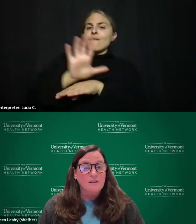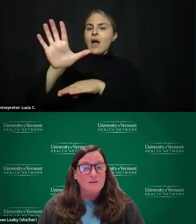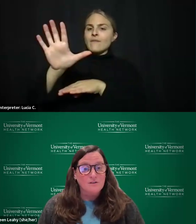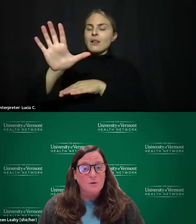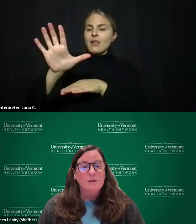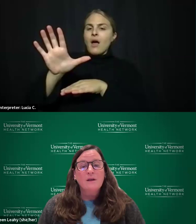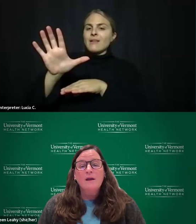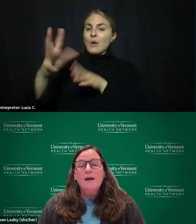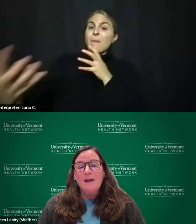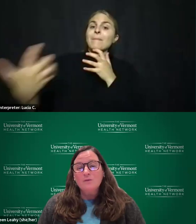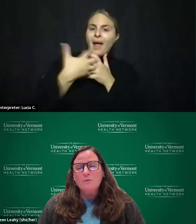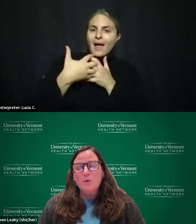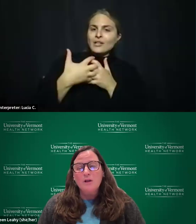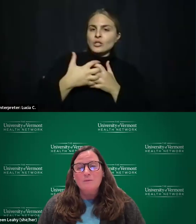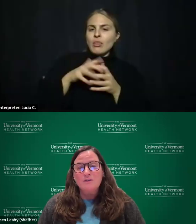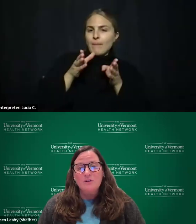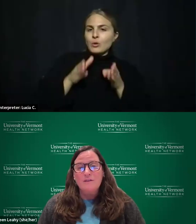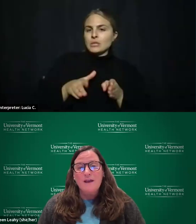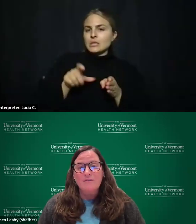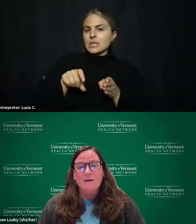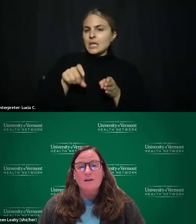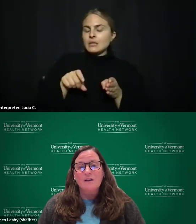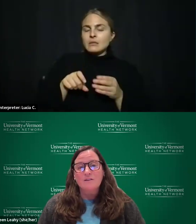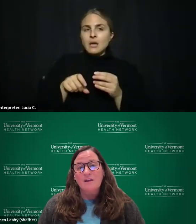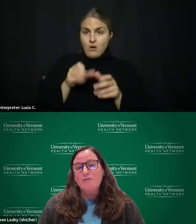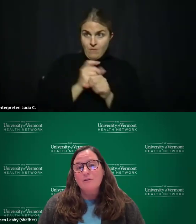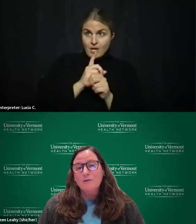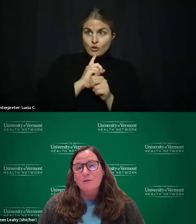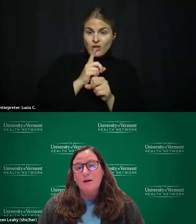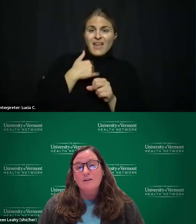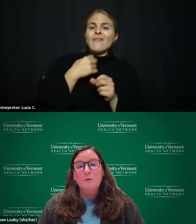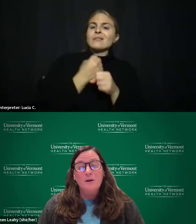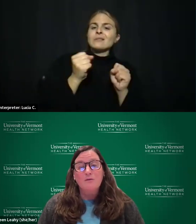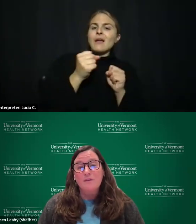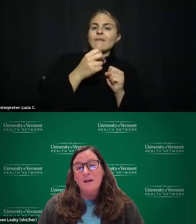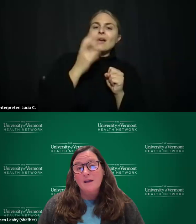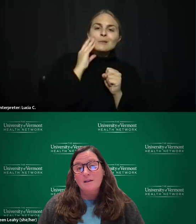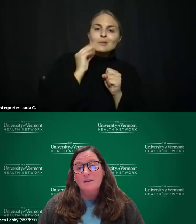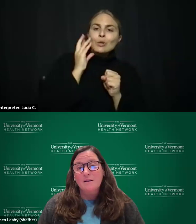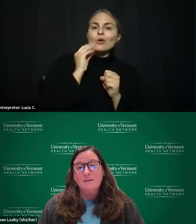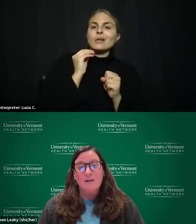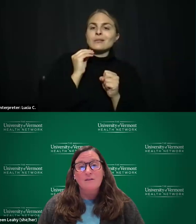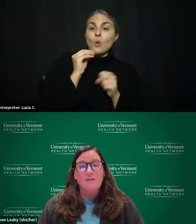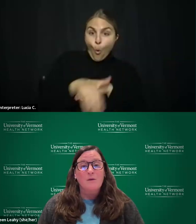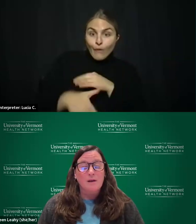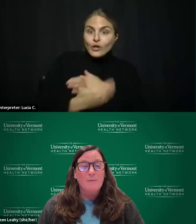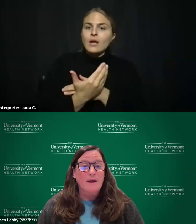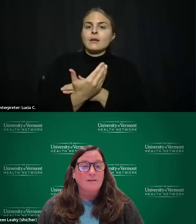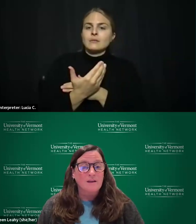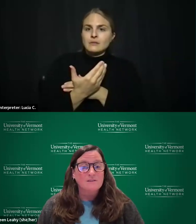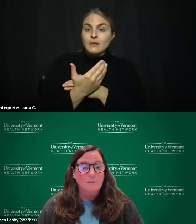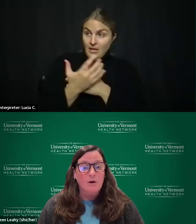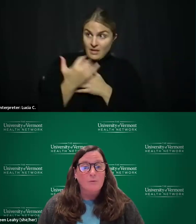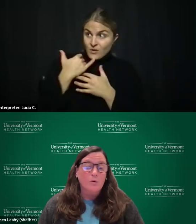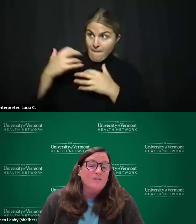that might serve the individual. And we'll be working to make sure that they have a safe experience for the night in the event that they want to come